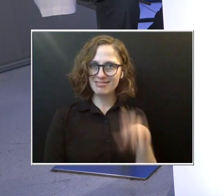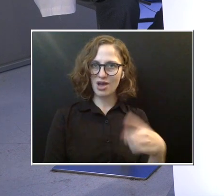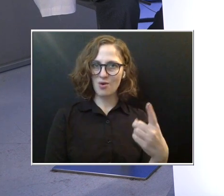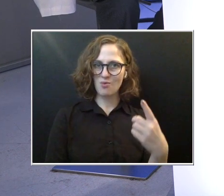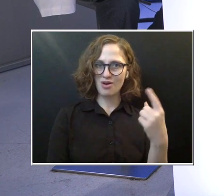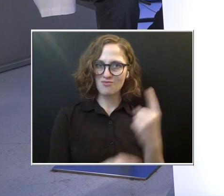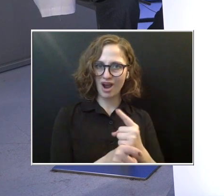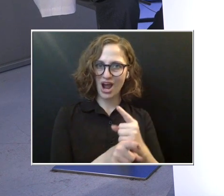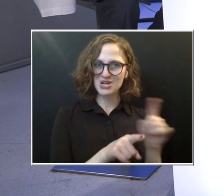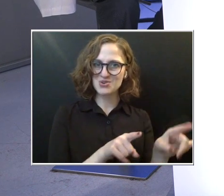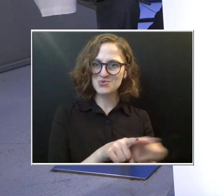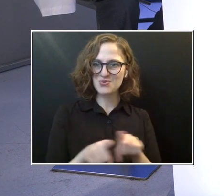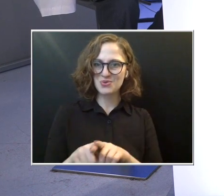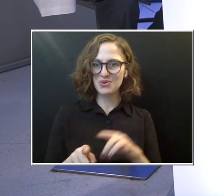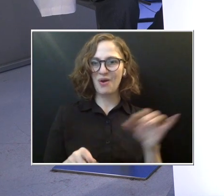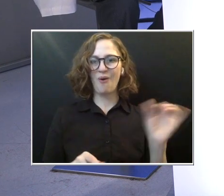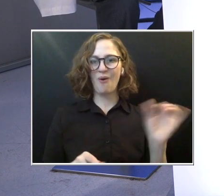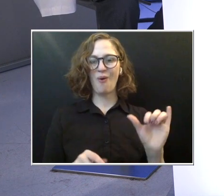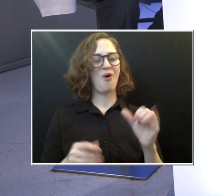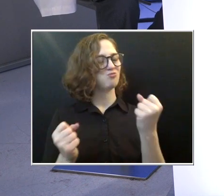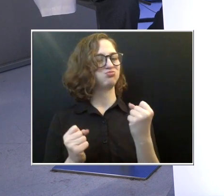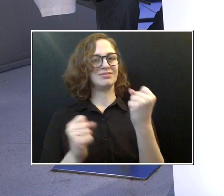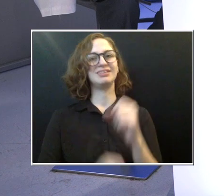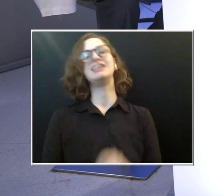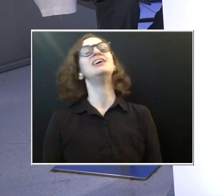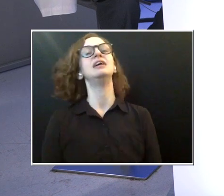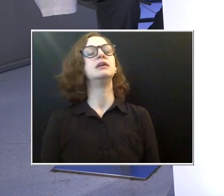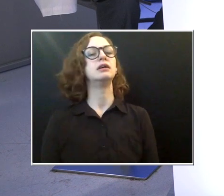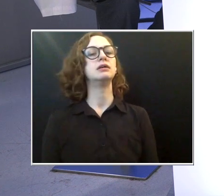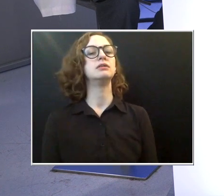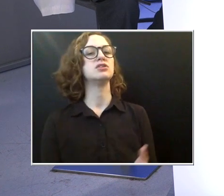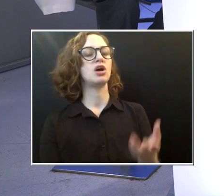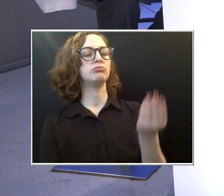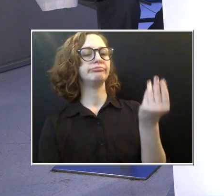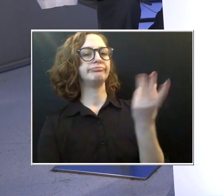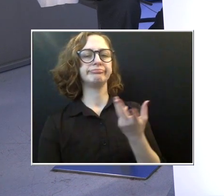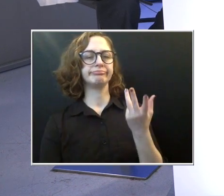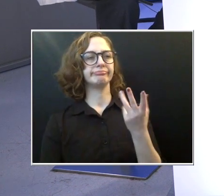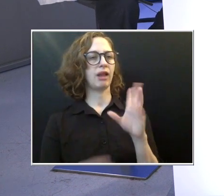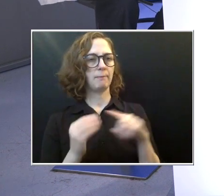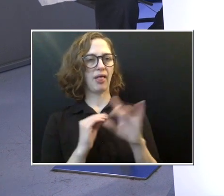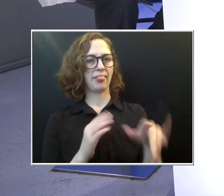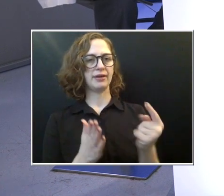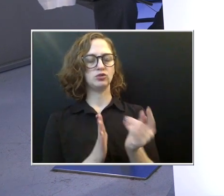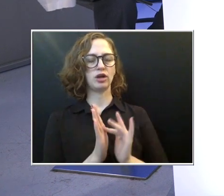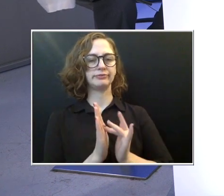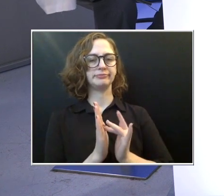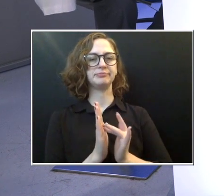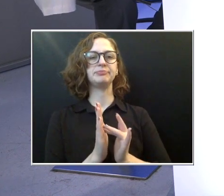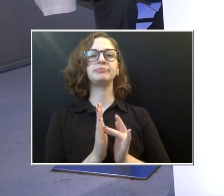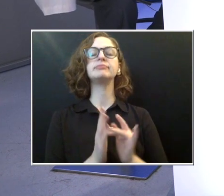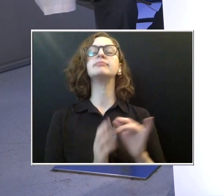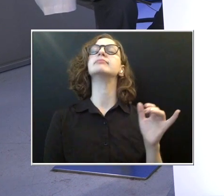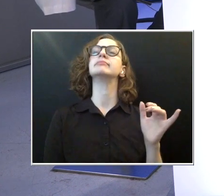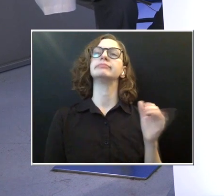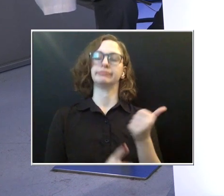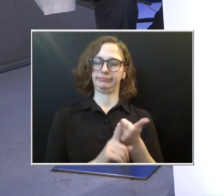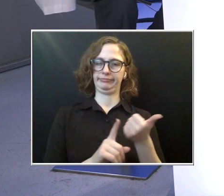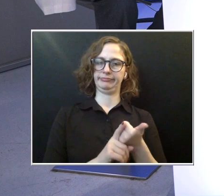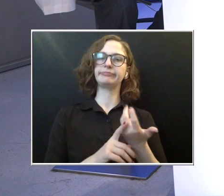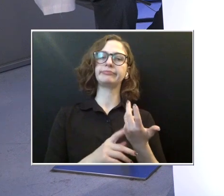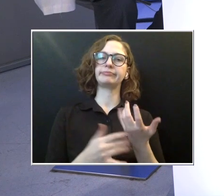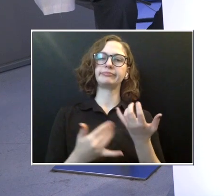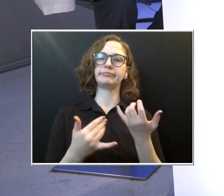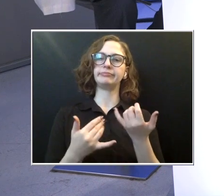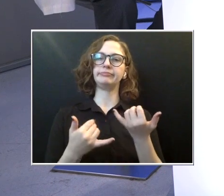Probably not. So talk to us about sotatercept. So it's a medicine that is still in the pipeline